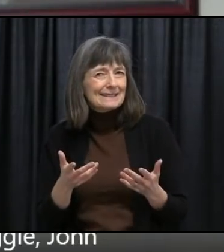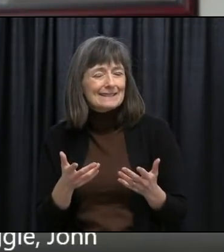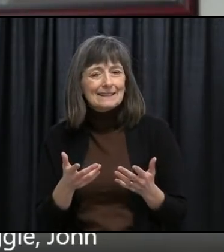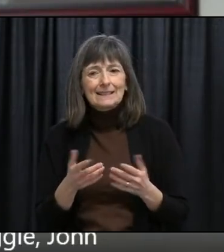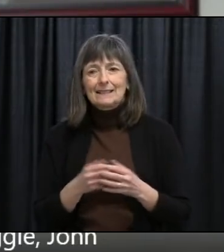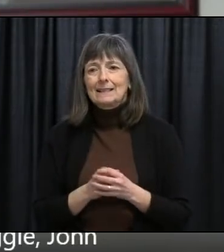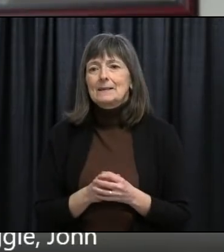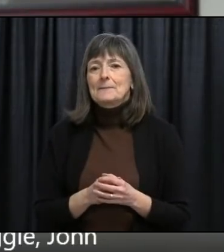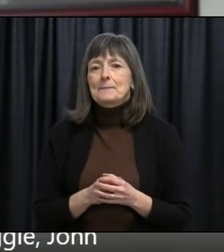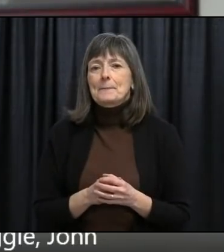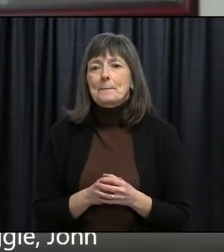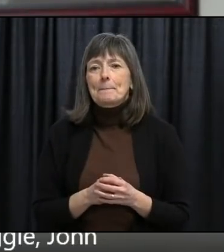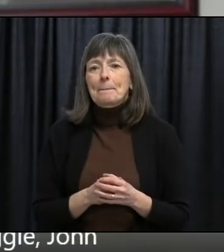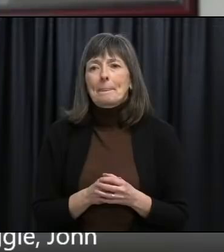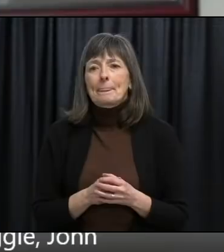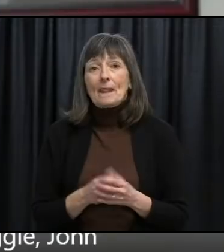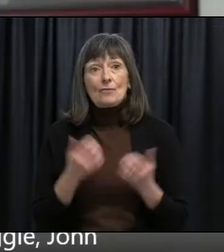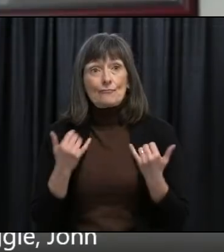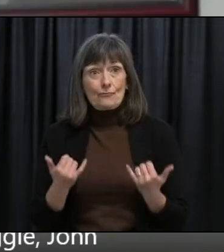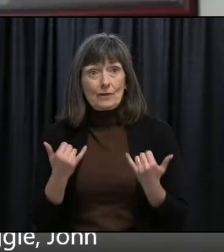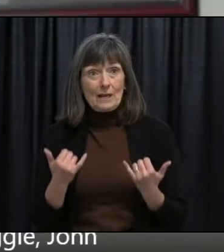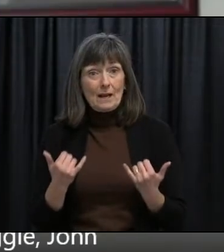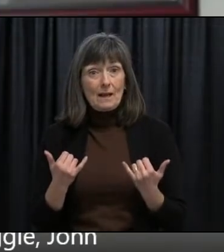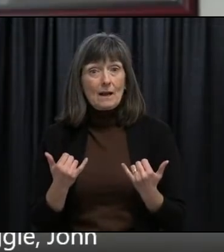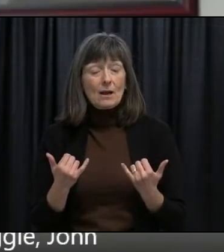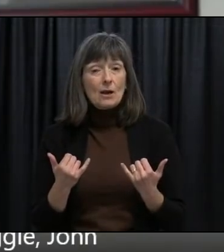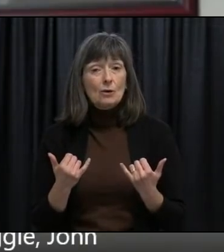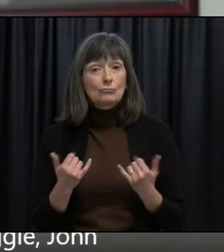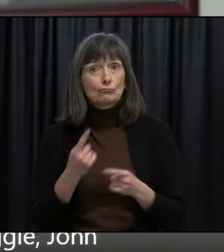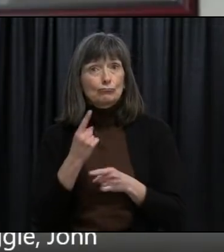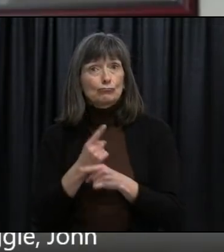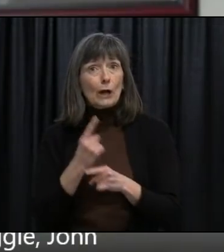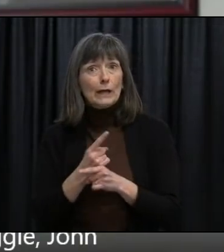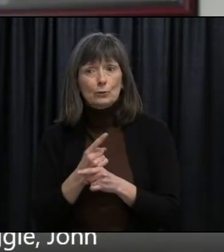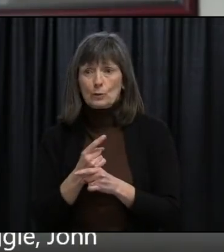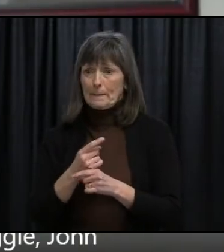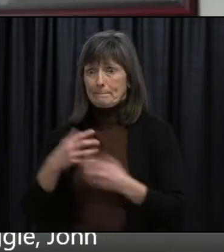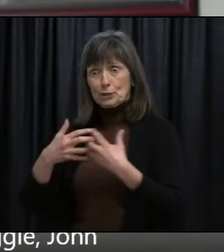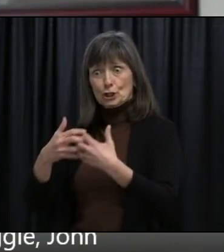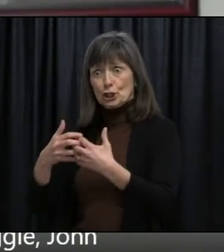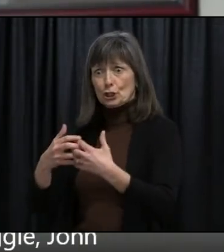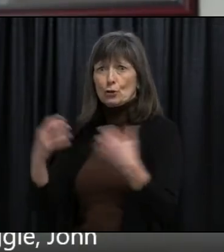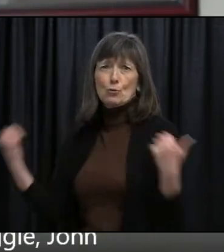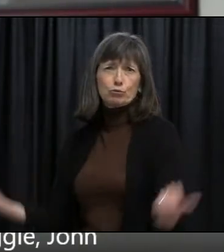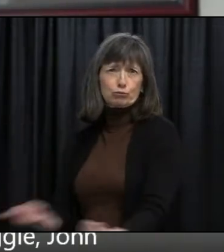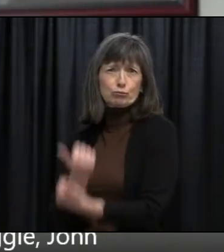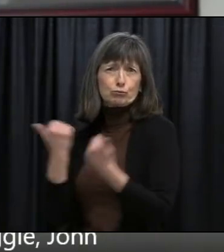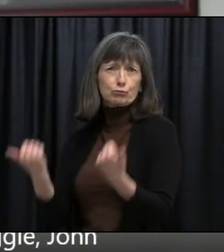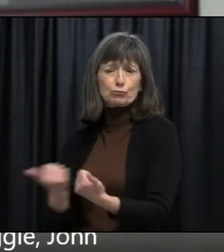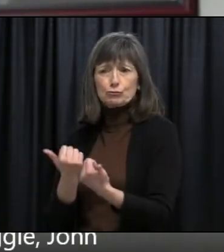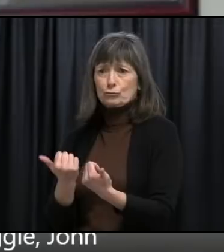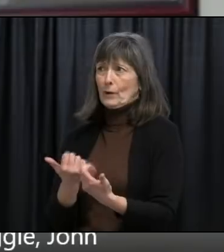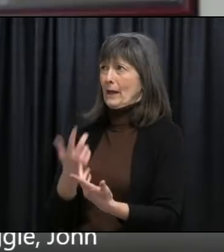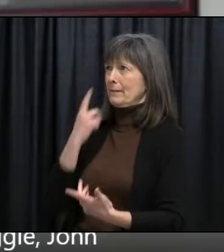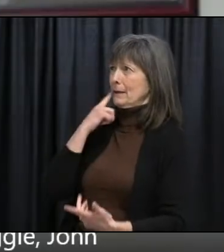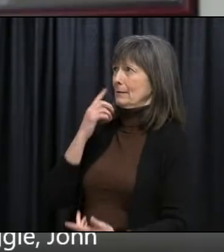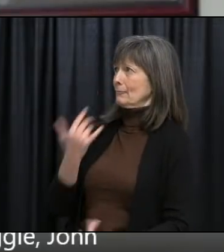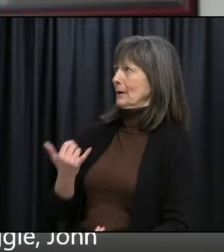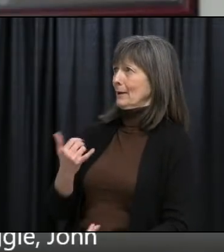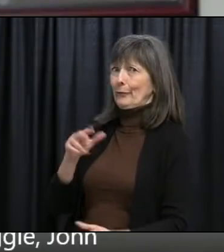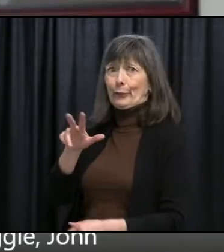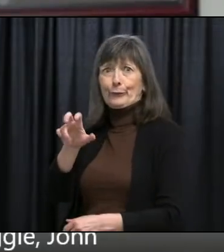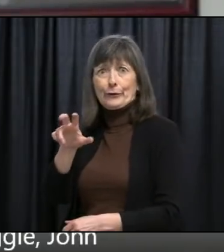we've got ourselves in a situation at the moment where you're quite right. We've got way more ventilators, 300, I think, critical